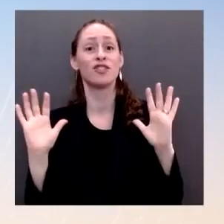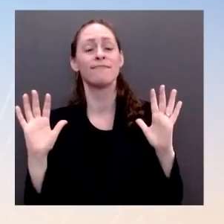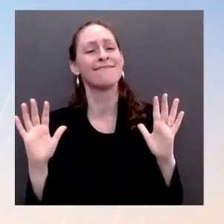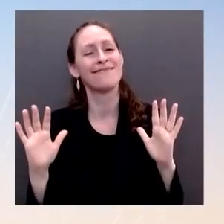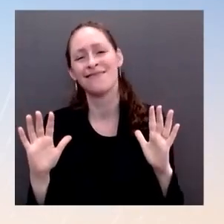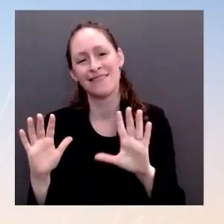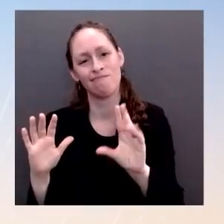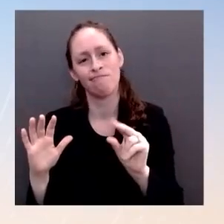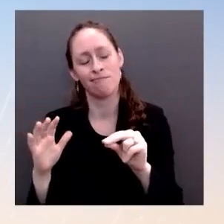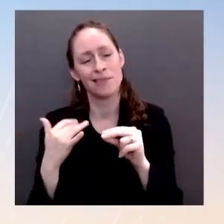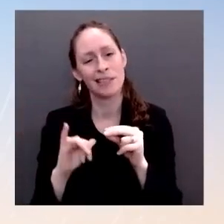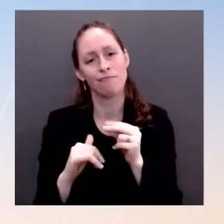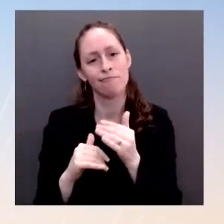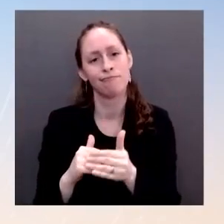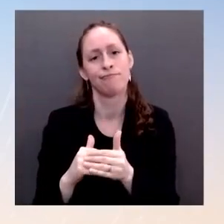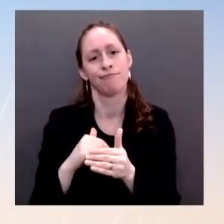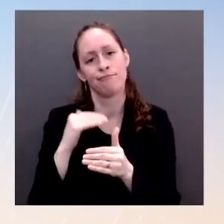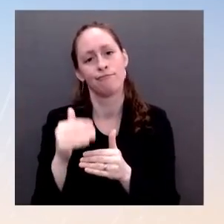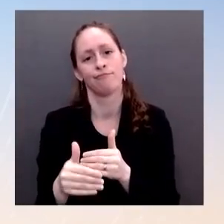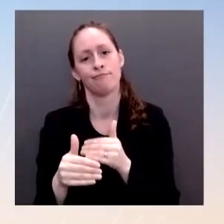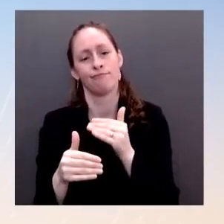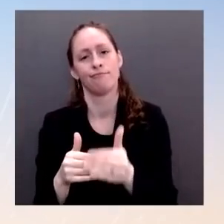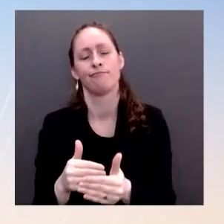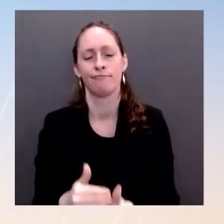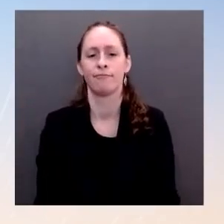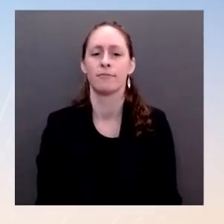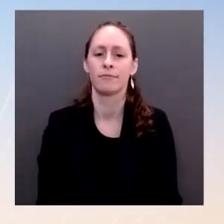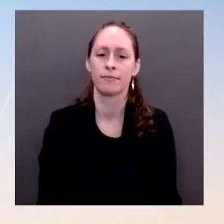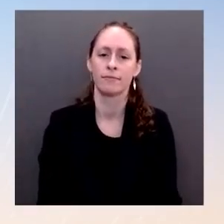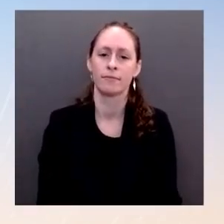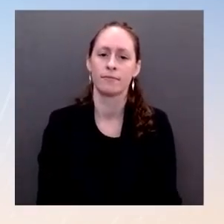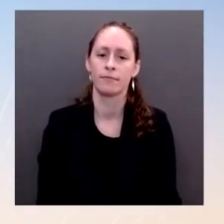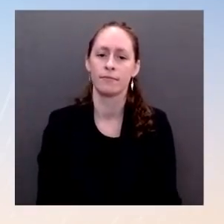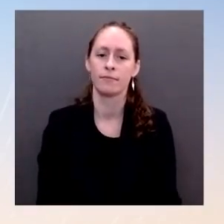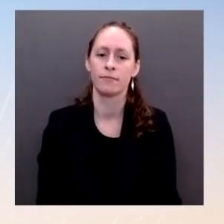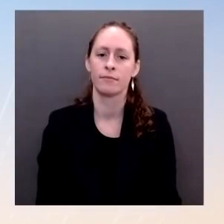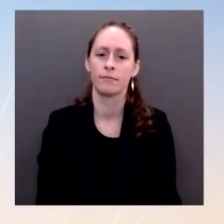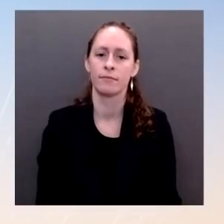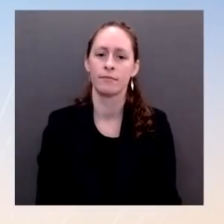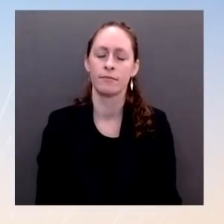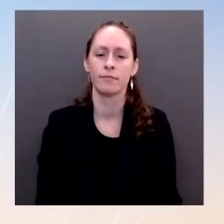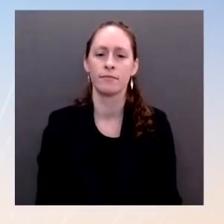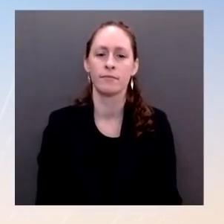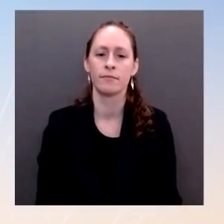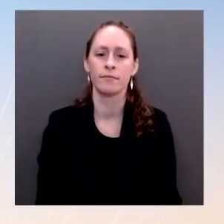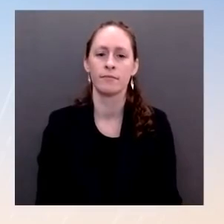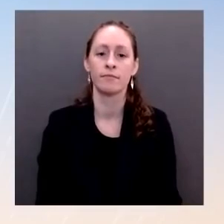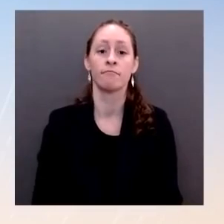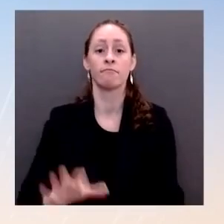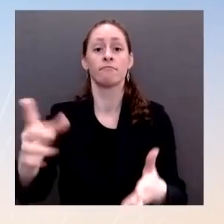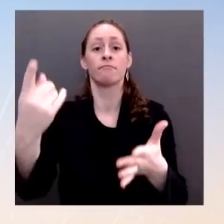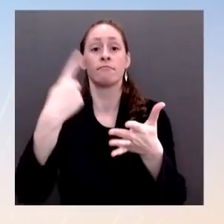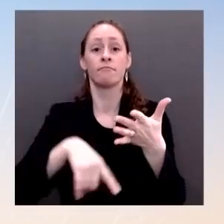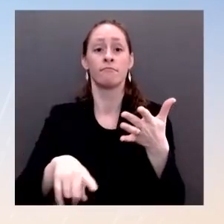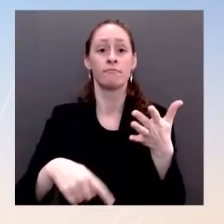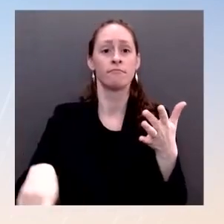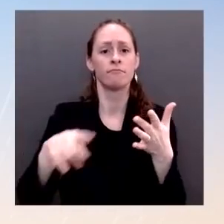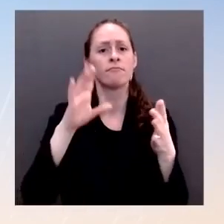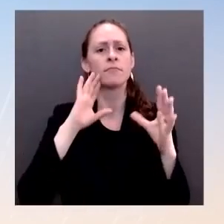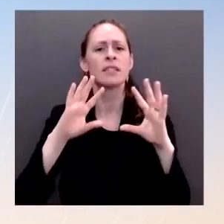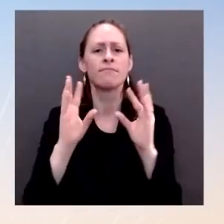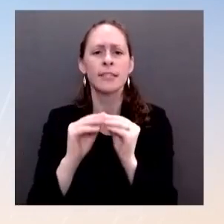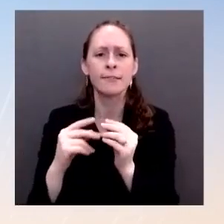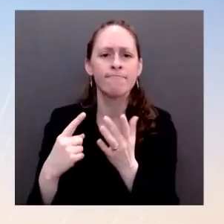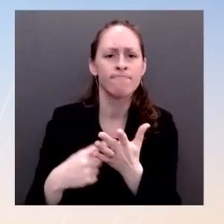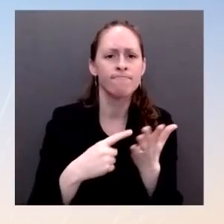security team to discuss the situation. Some will be virtual, some will be there in person. We'll also continue to